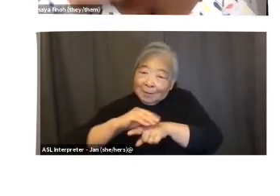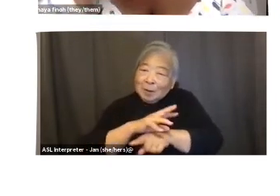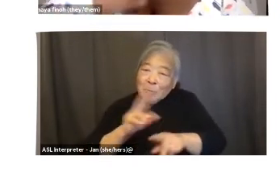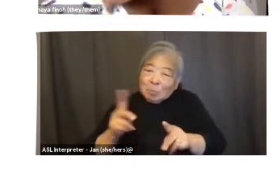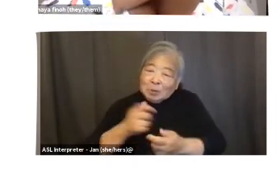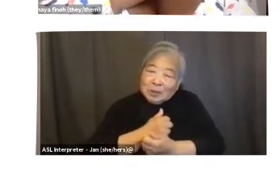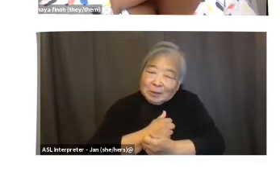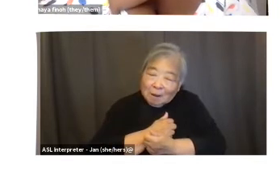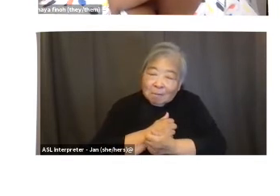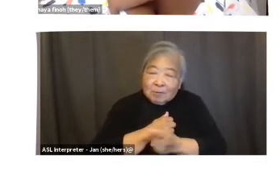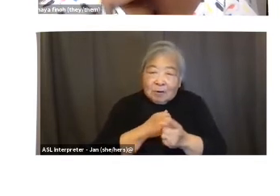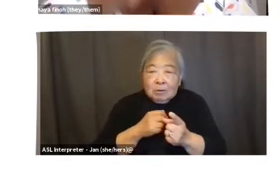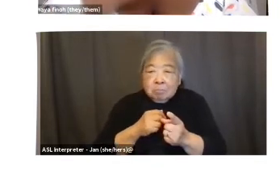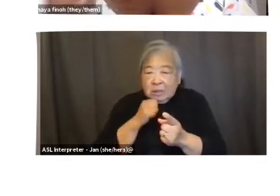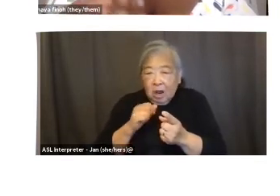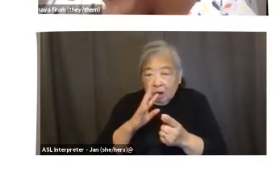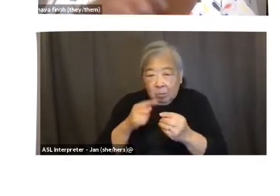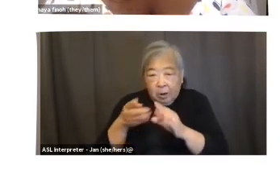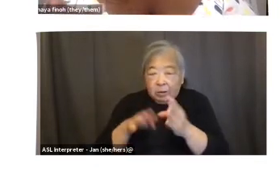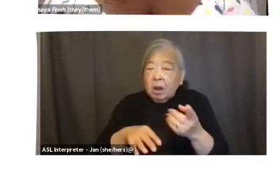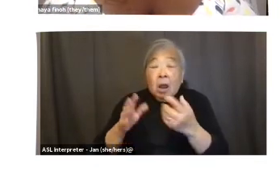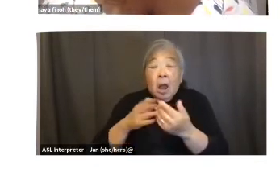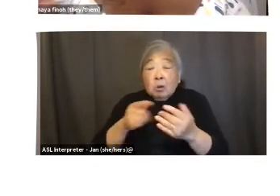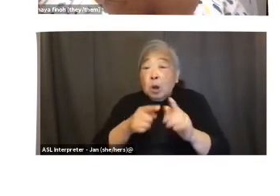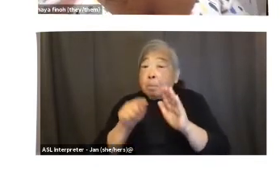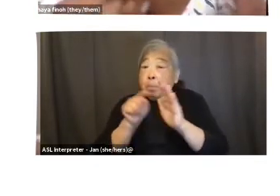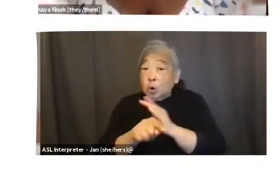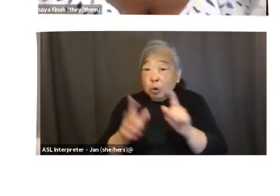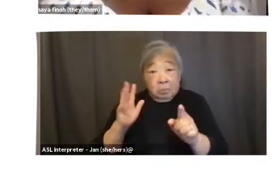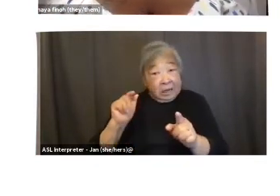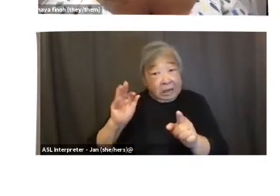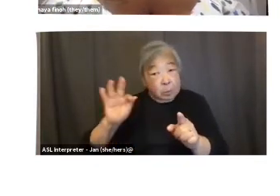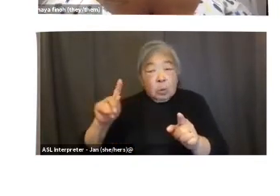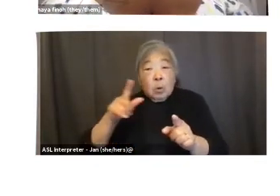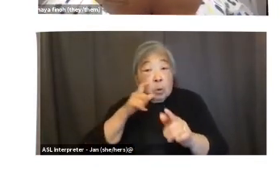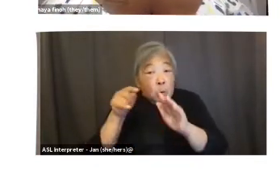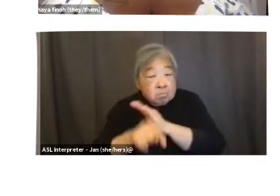Latasha was murdered by a Korean corner store owner in 1991